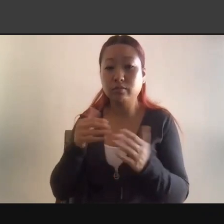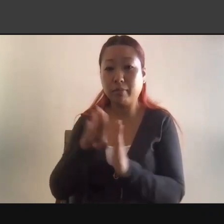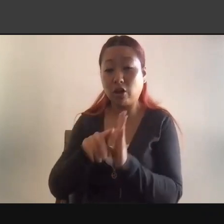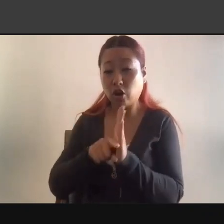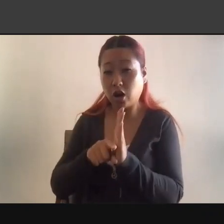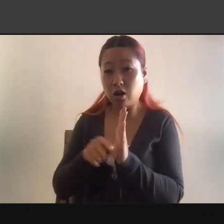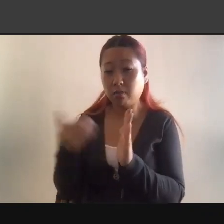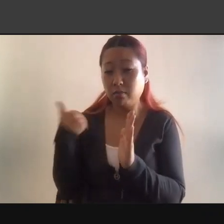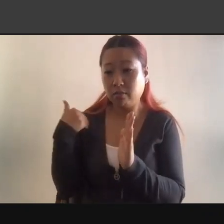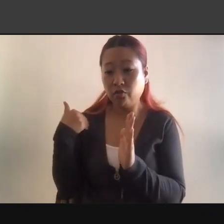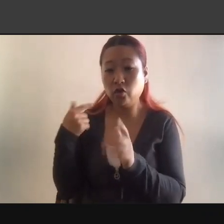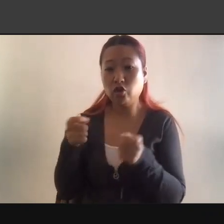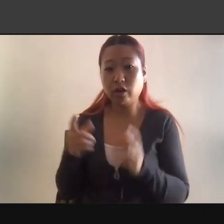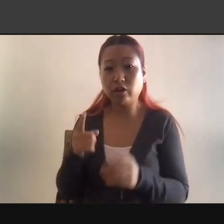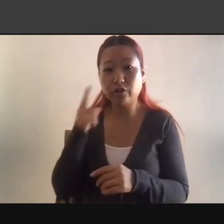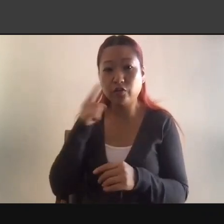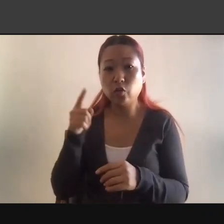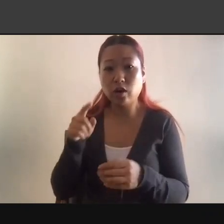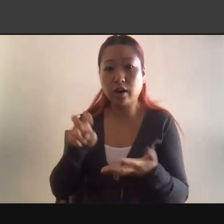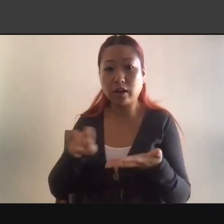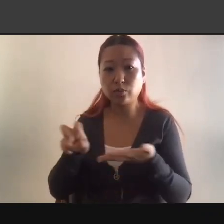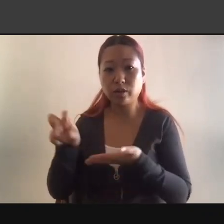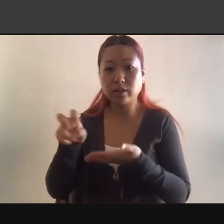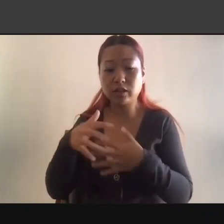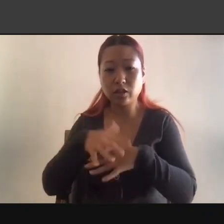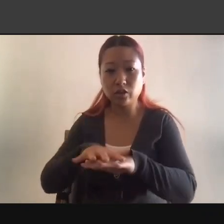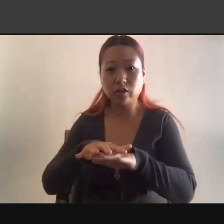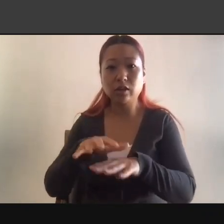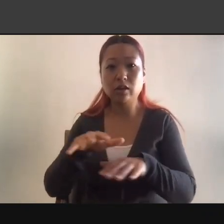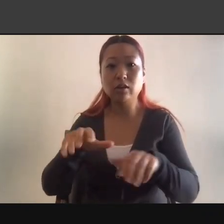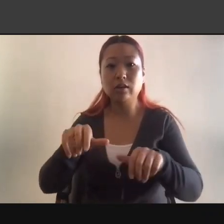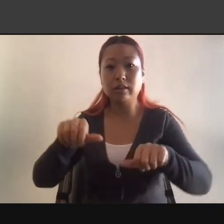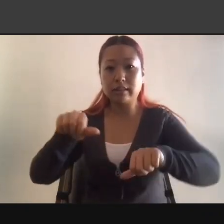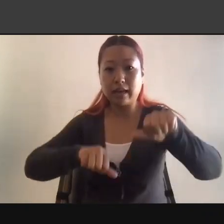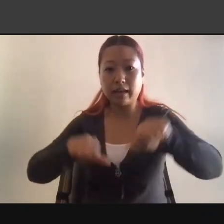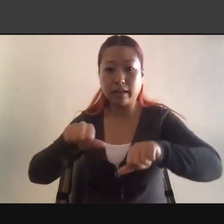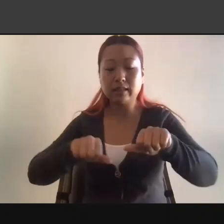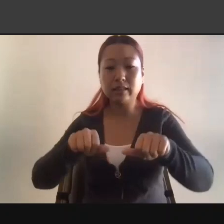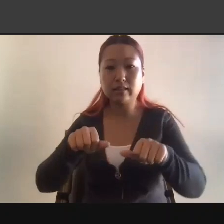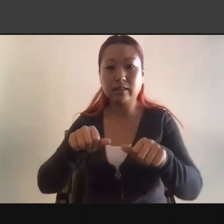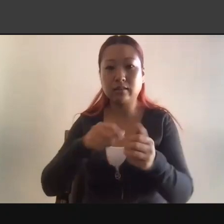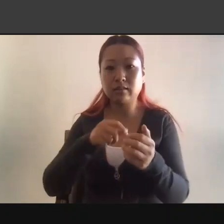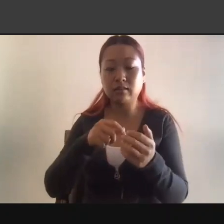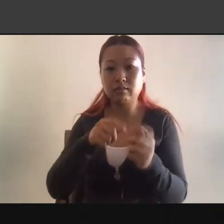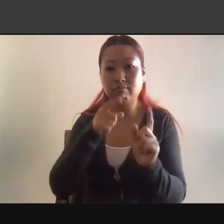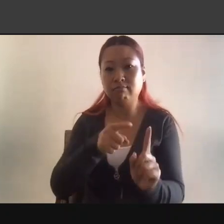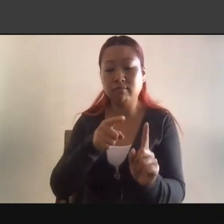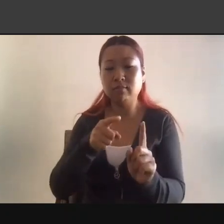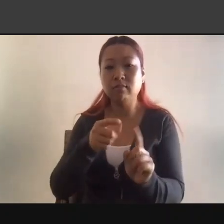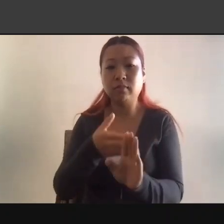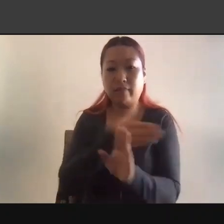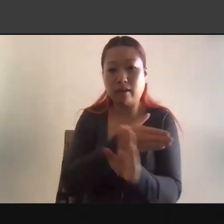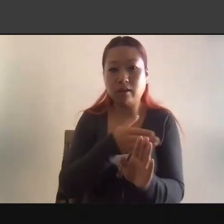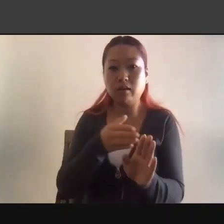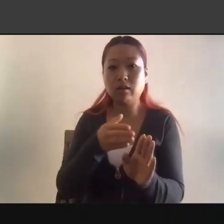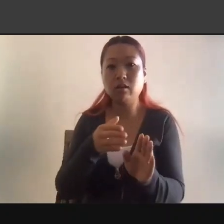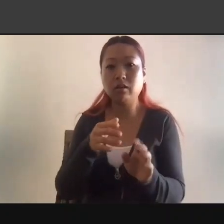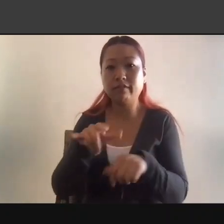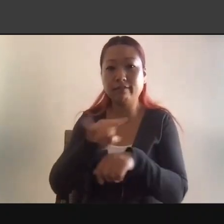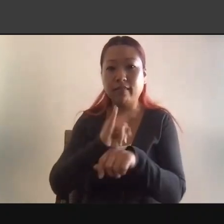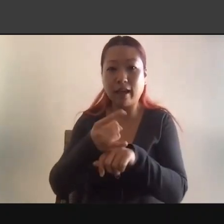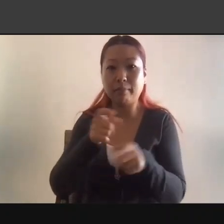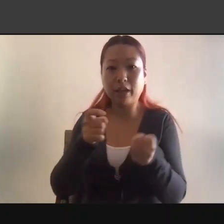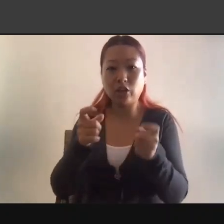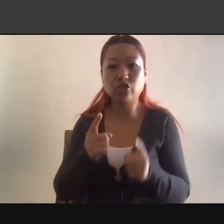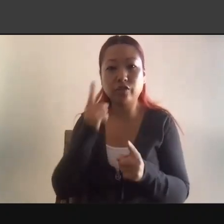the director of the Exploration, Integration, and Science Directorate. Before that, she was a flight manager of several missions in the